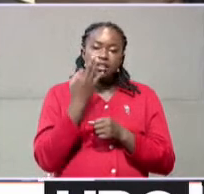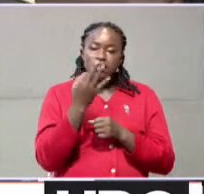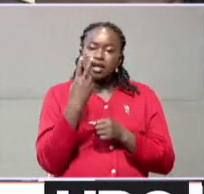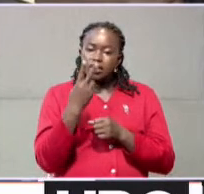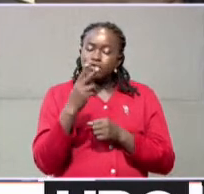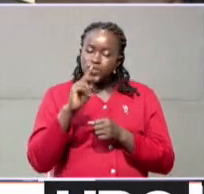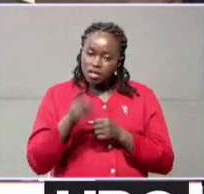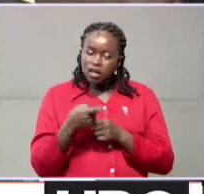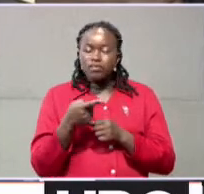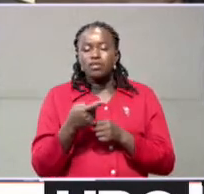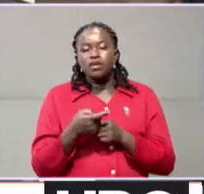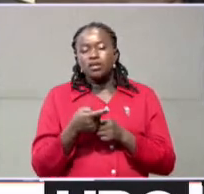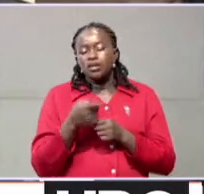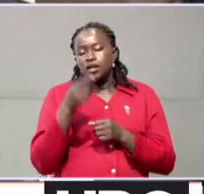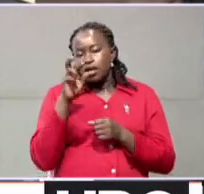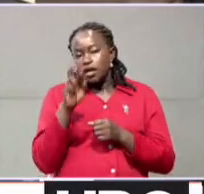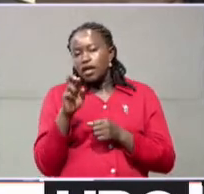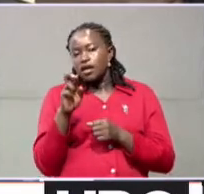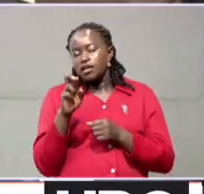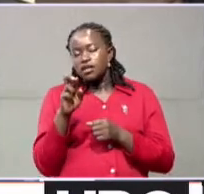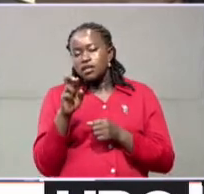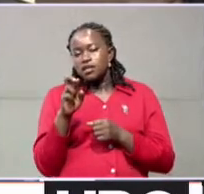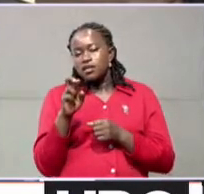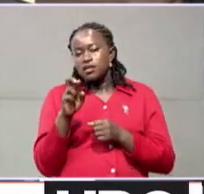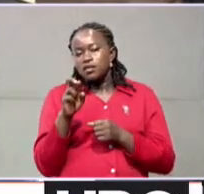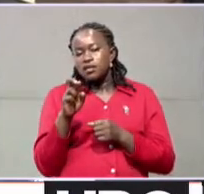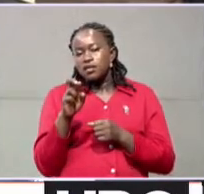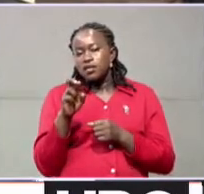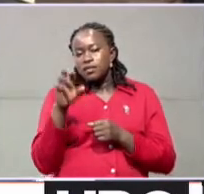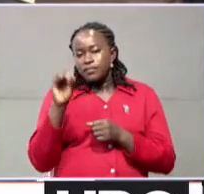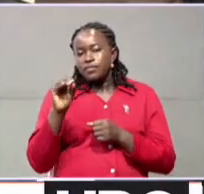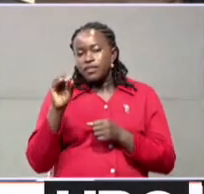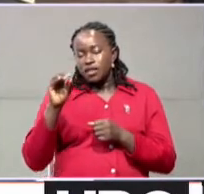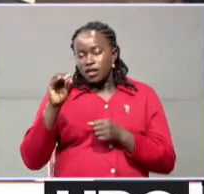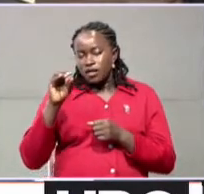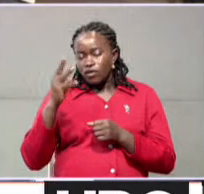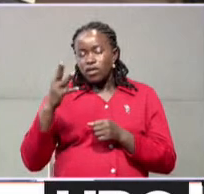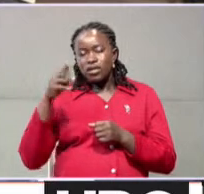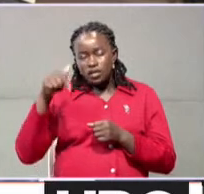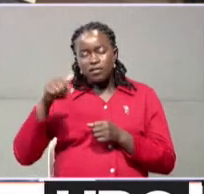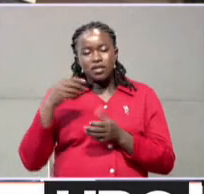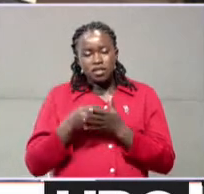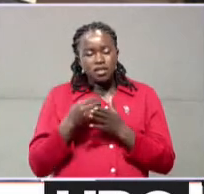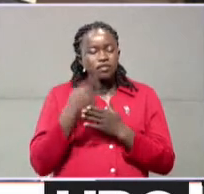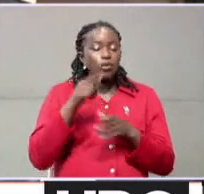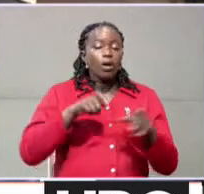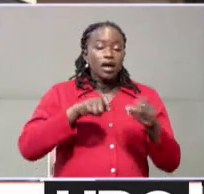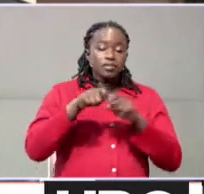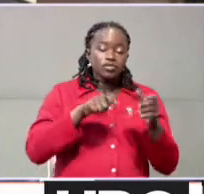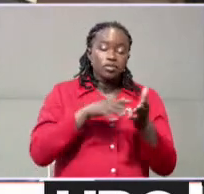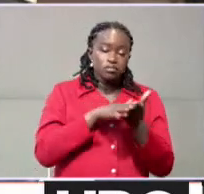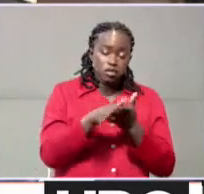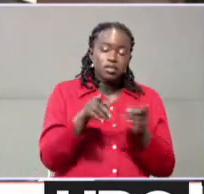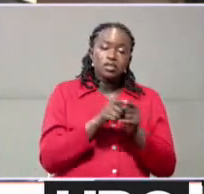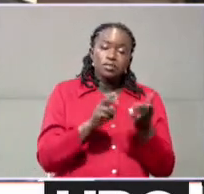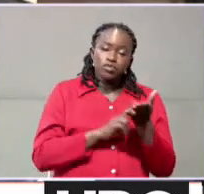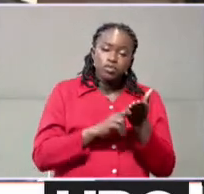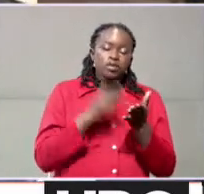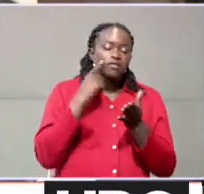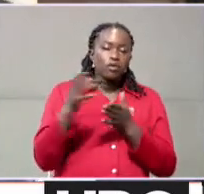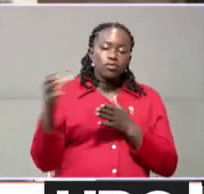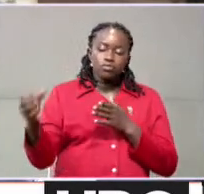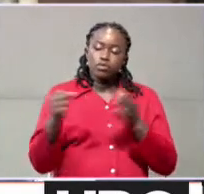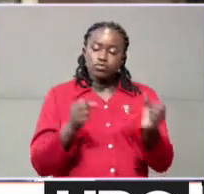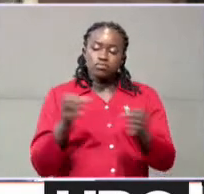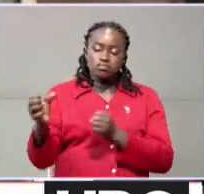2 847 ceilings for administrative costs which was used for recruitment